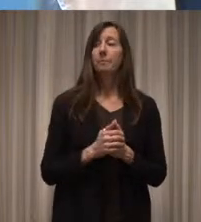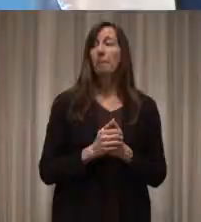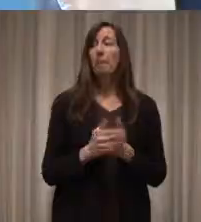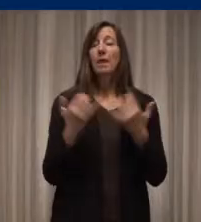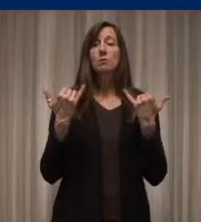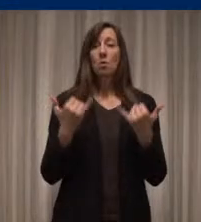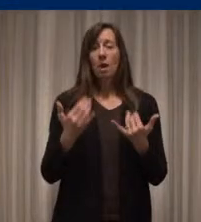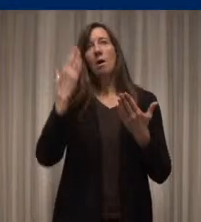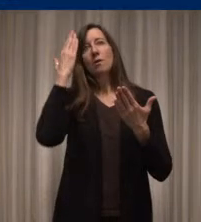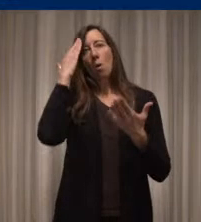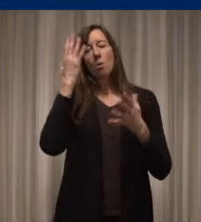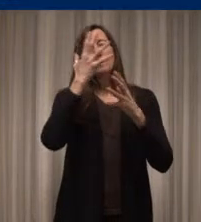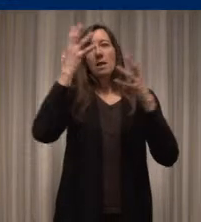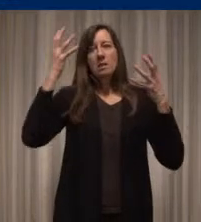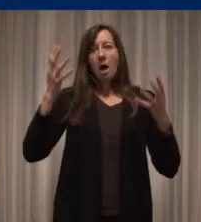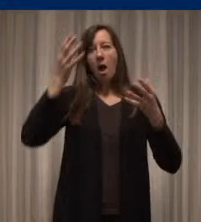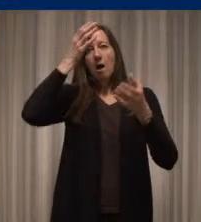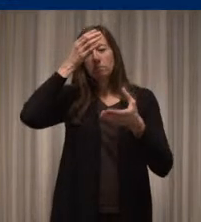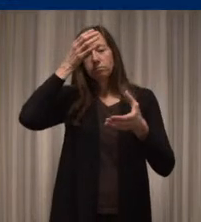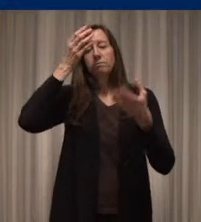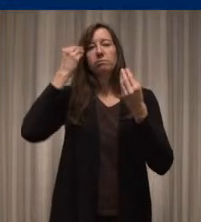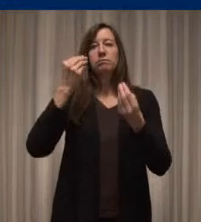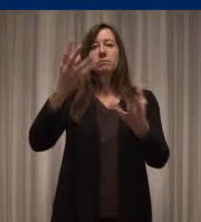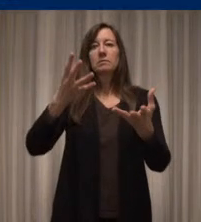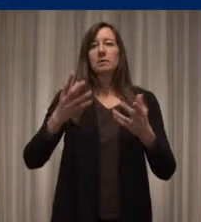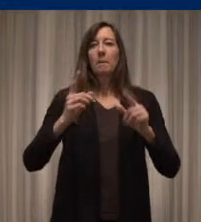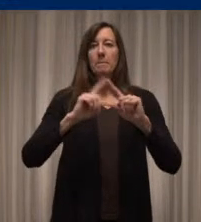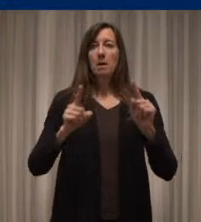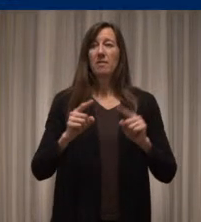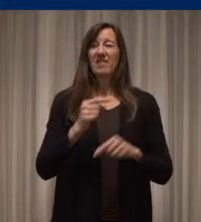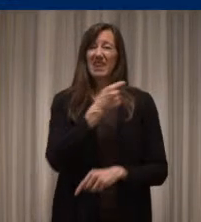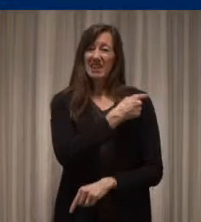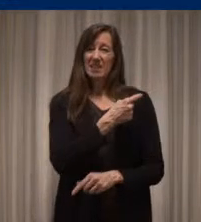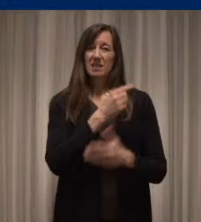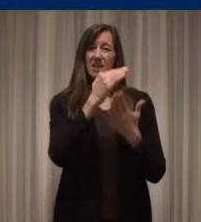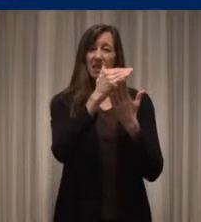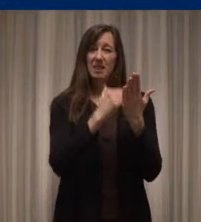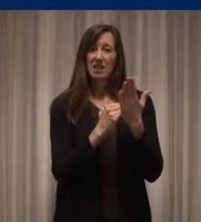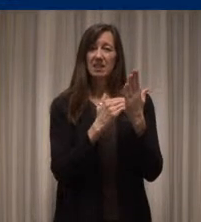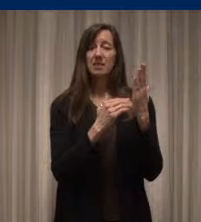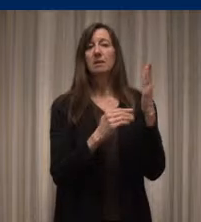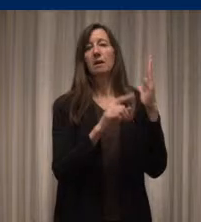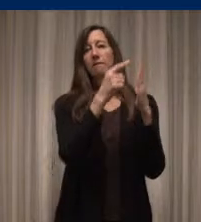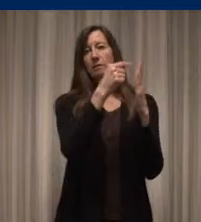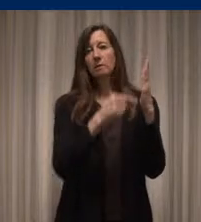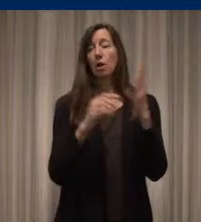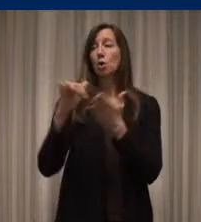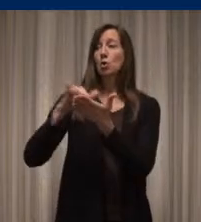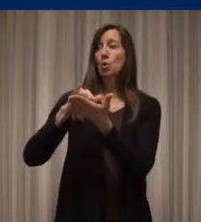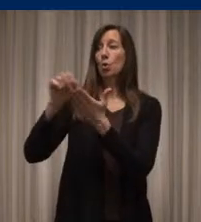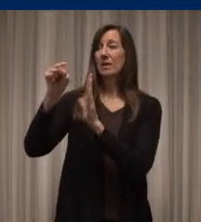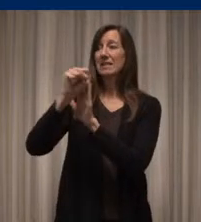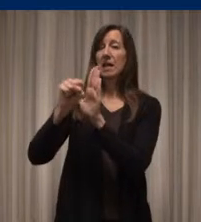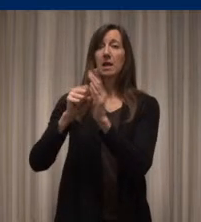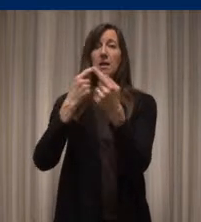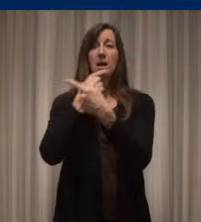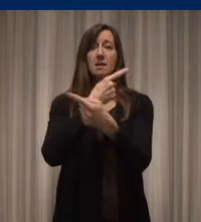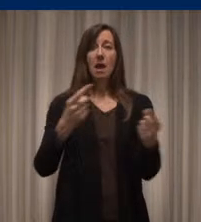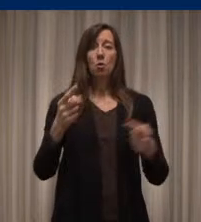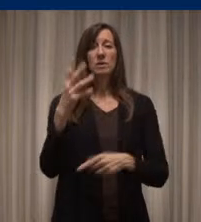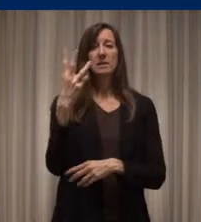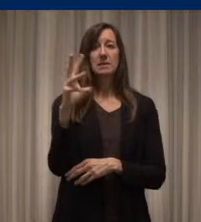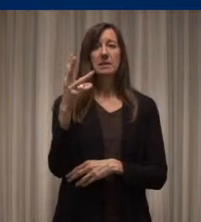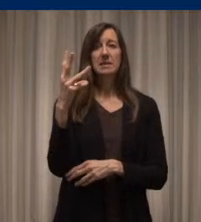the exhaustive list provided by New York State of those 16 underlying health conditions which